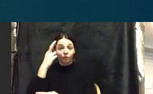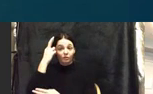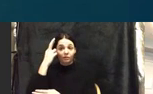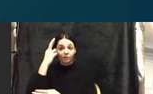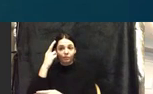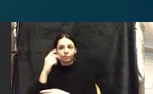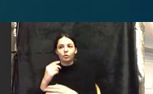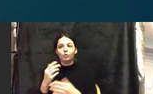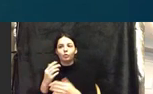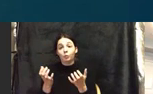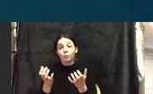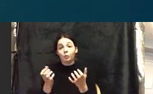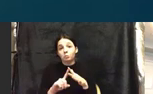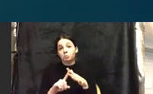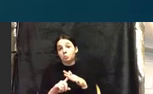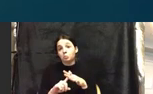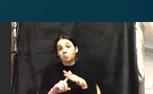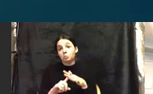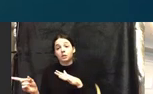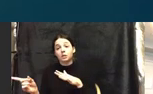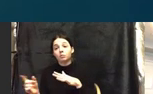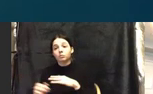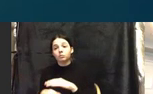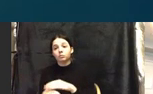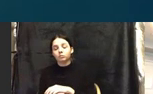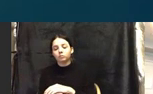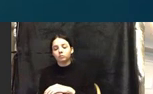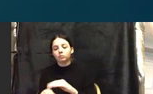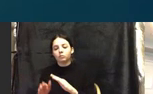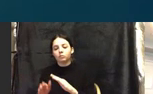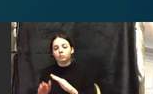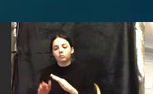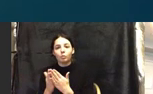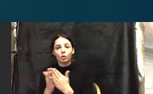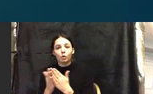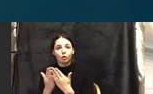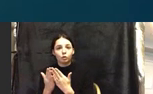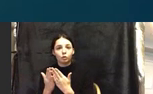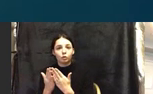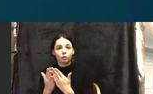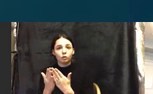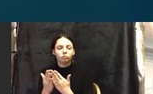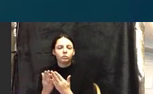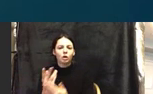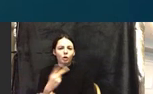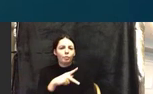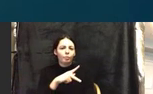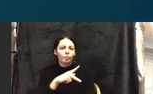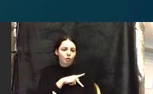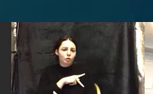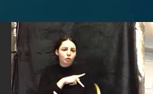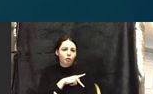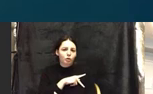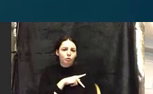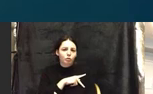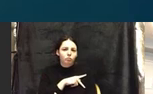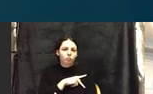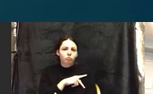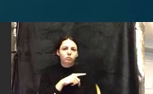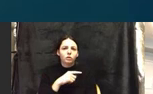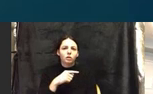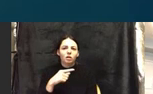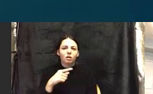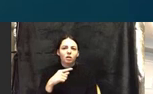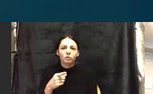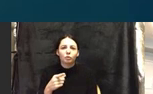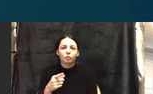Books are more personal and intimate than television. We watch TV to escape as well. But when